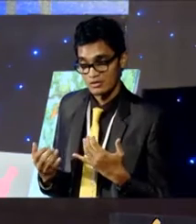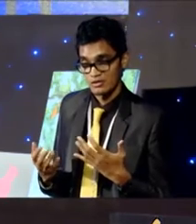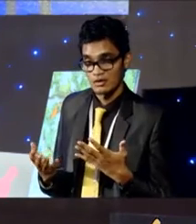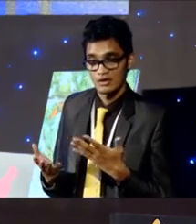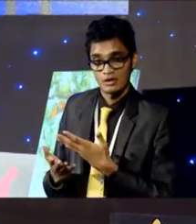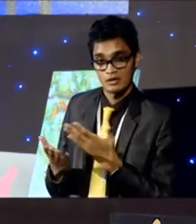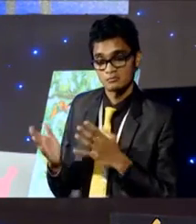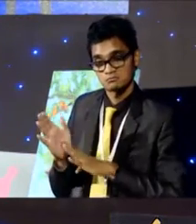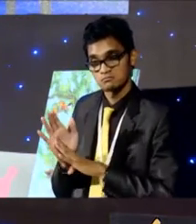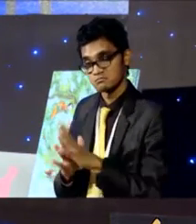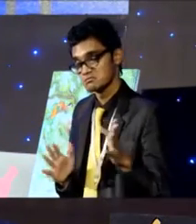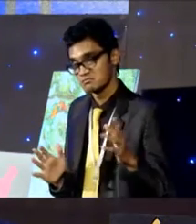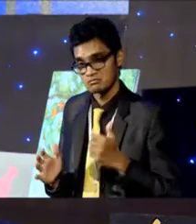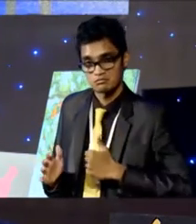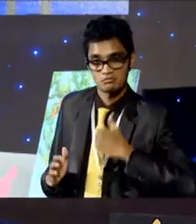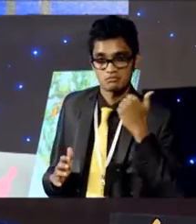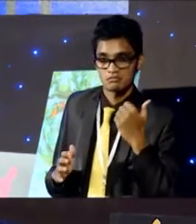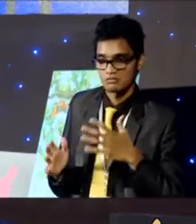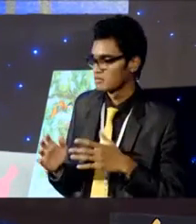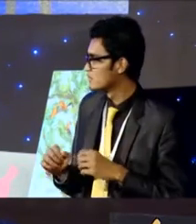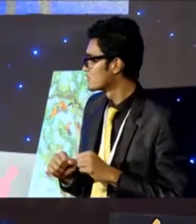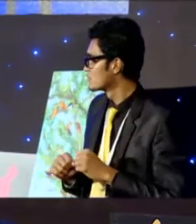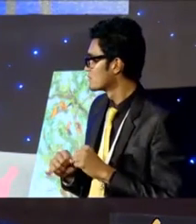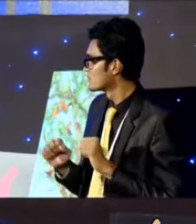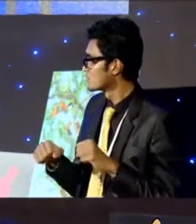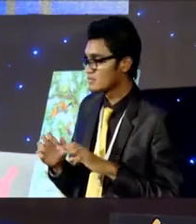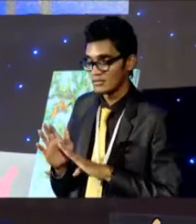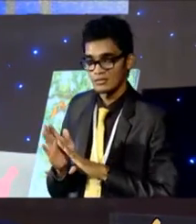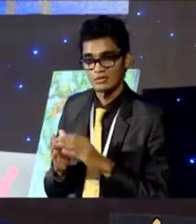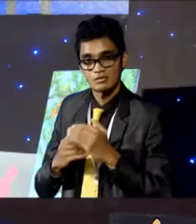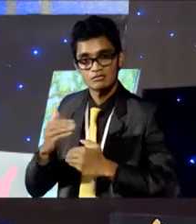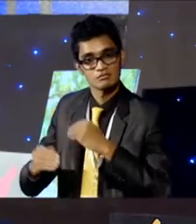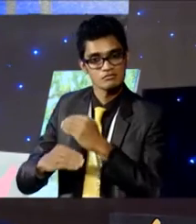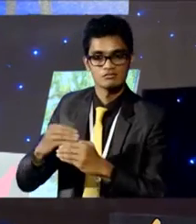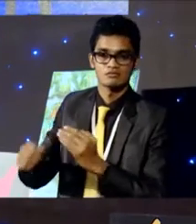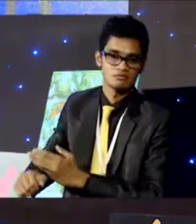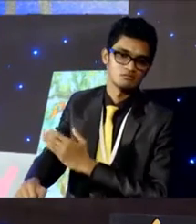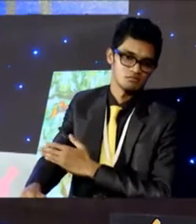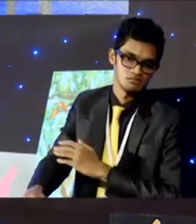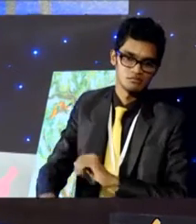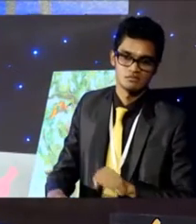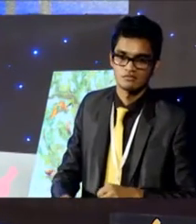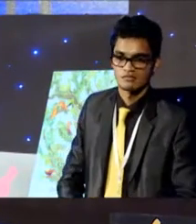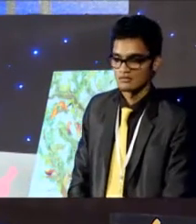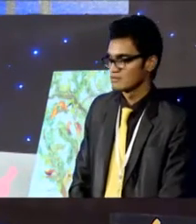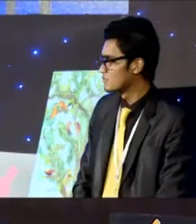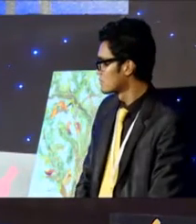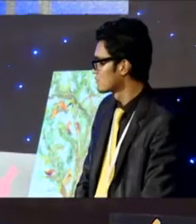group. So that's the kind of career progression we've been able to give for the right, as long as they